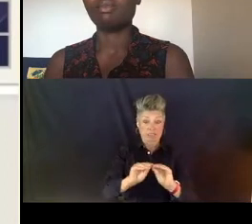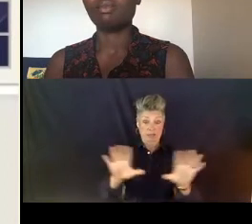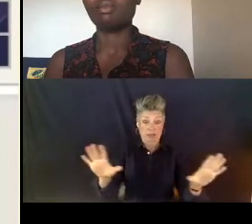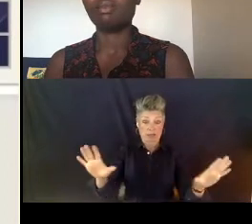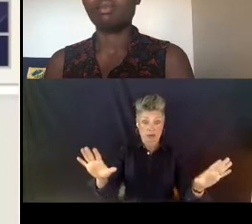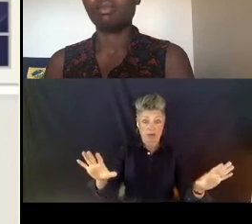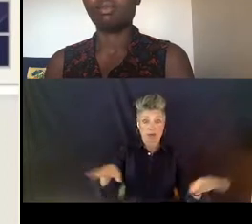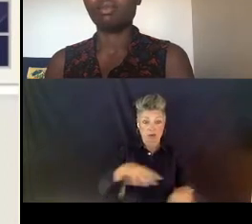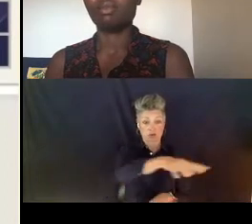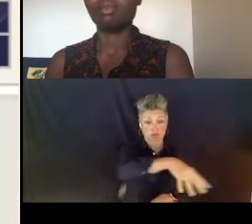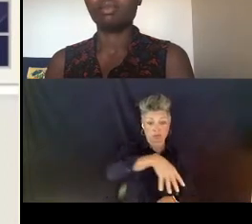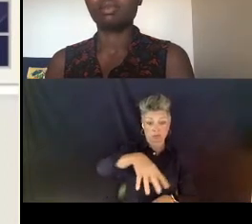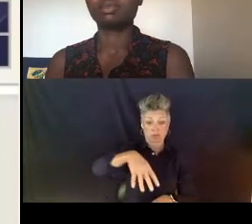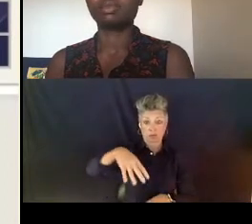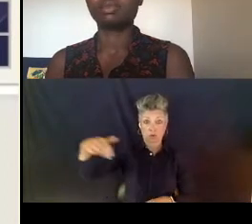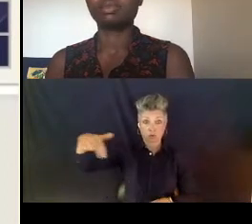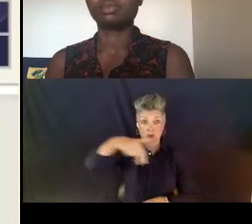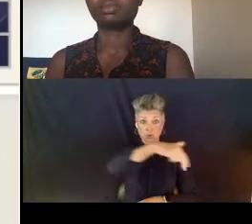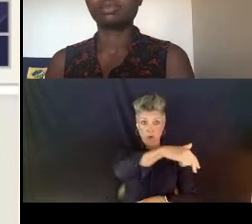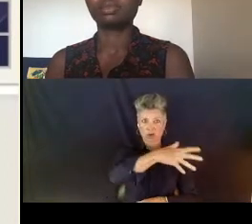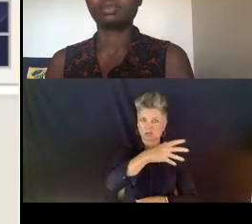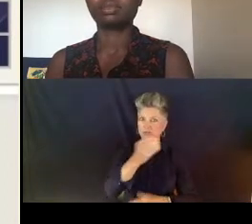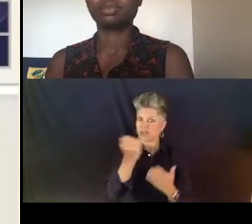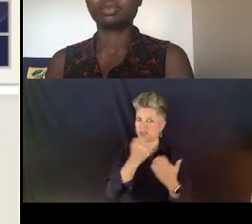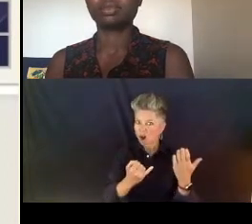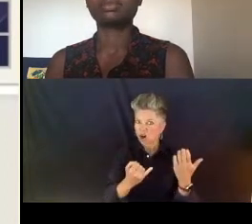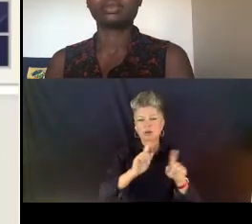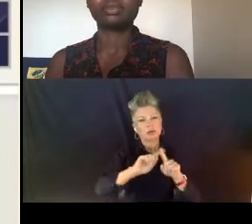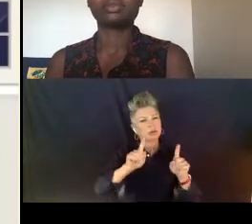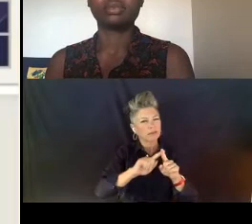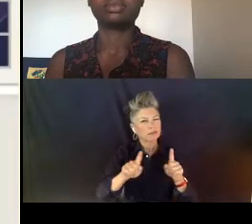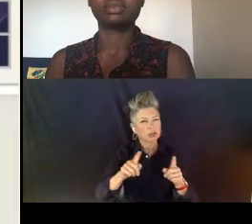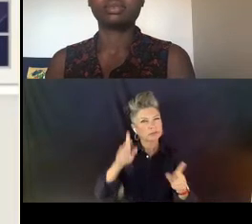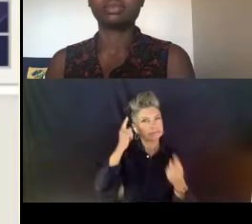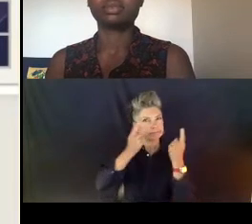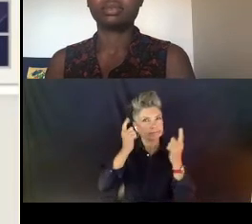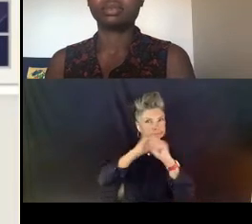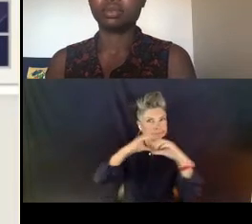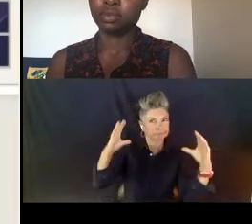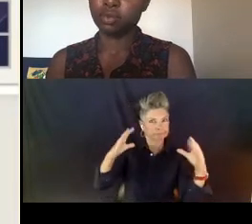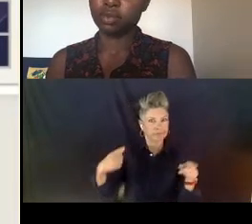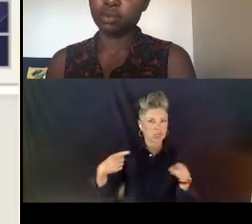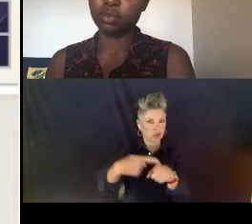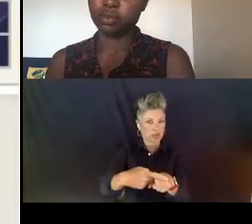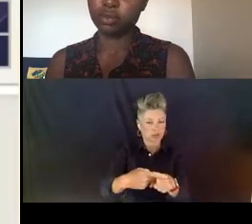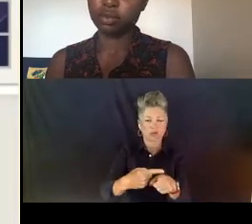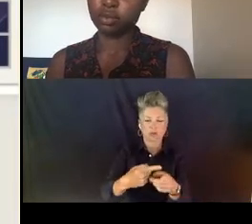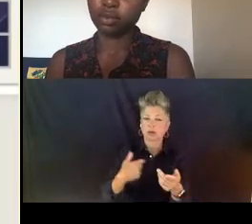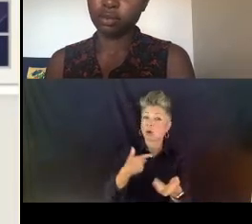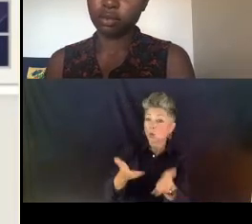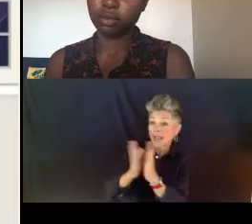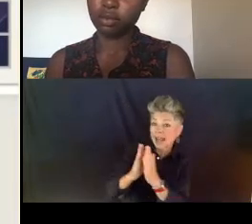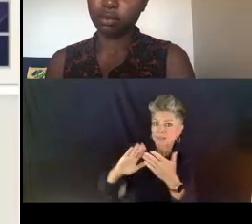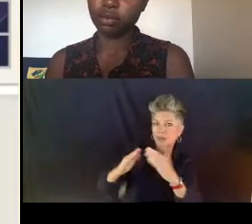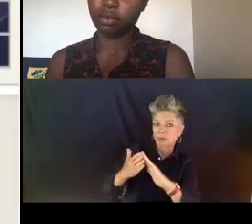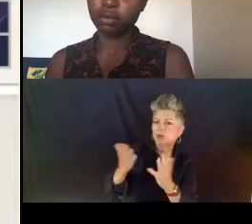the reconstructed intersection in our neighborhood, we had asked the community as well, like, how do you want to see